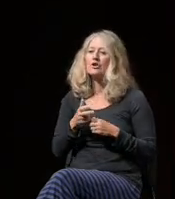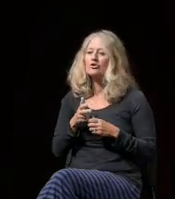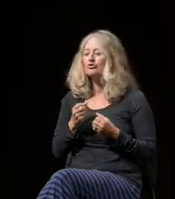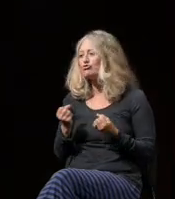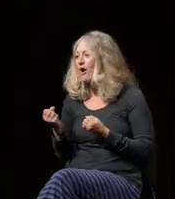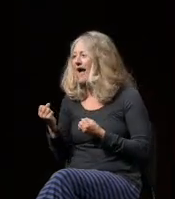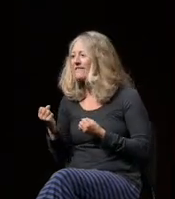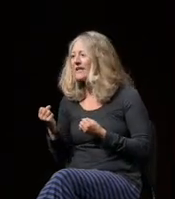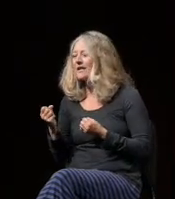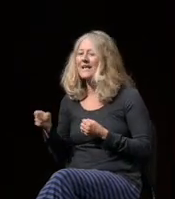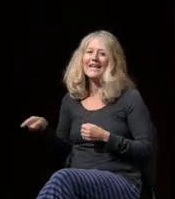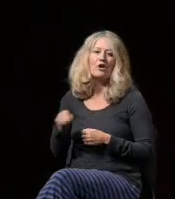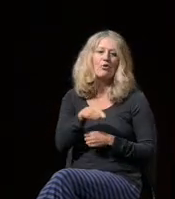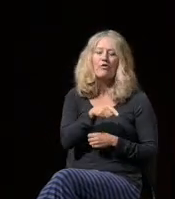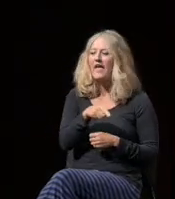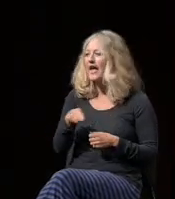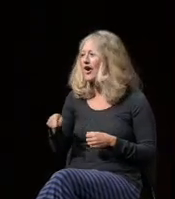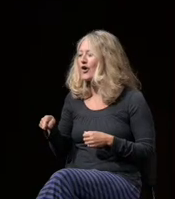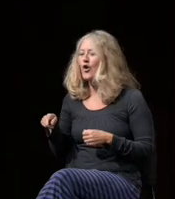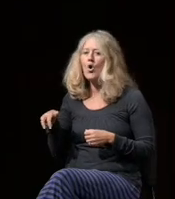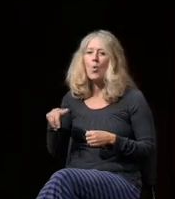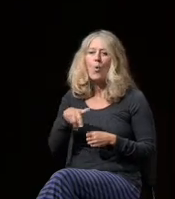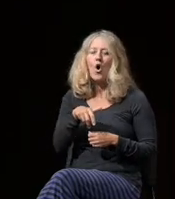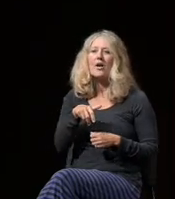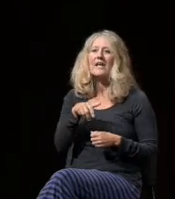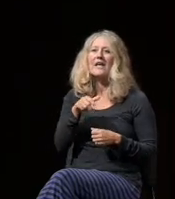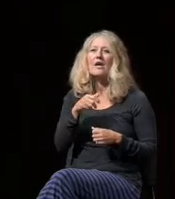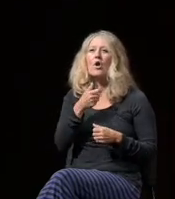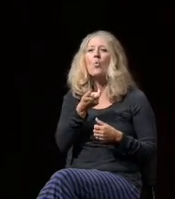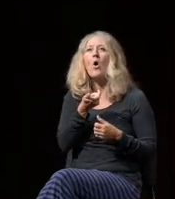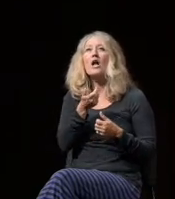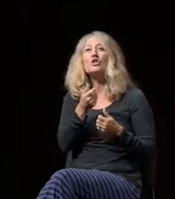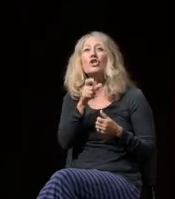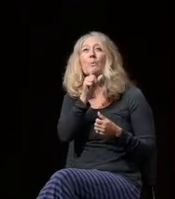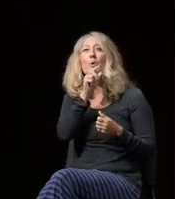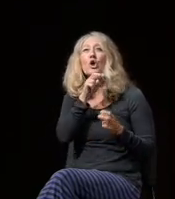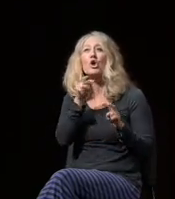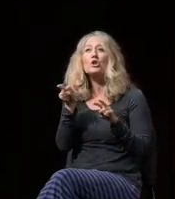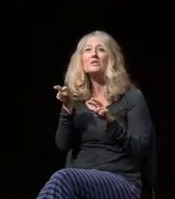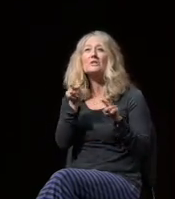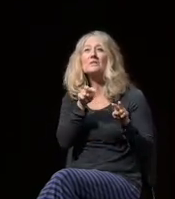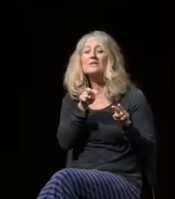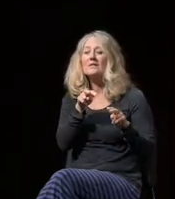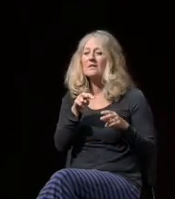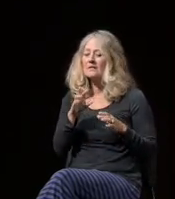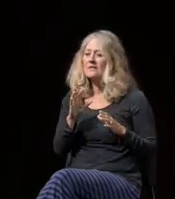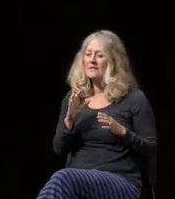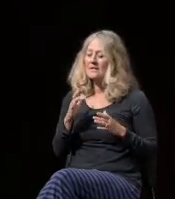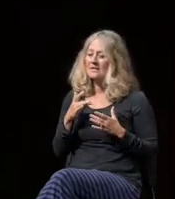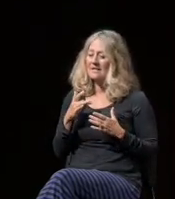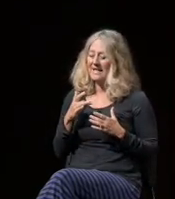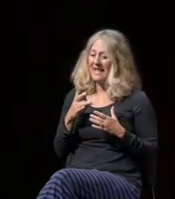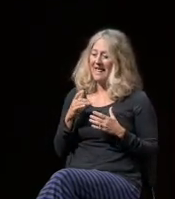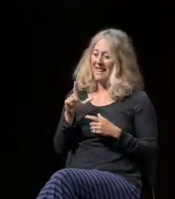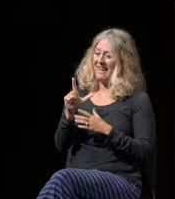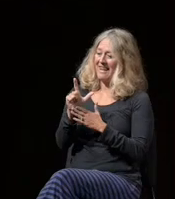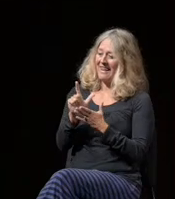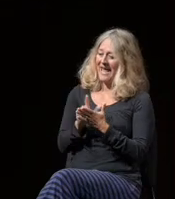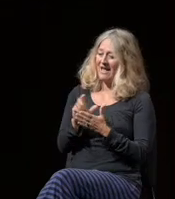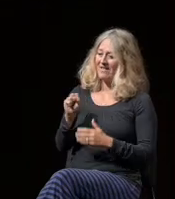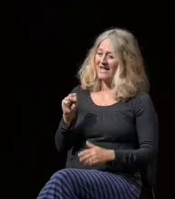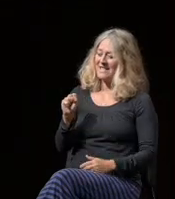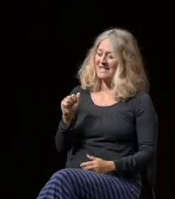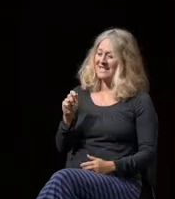driving back, walking, bird watching, and there's a likelihood that through legally sanctioned means, you